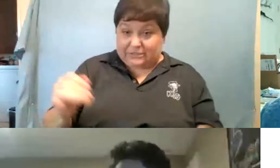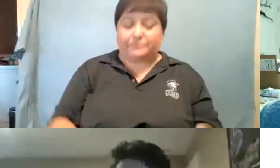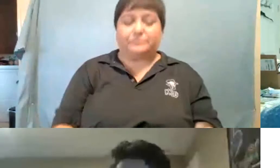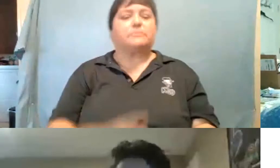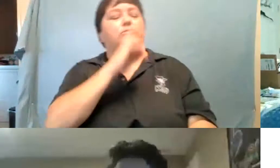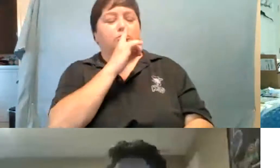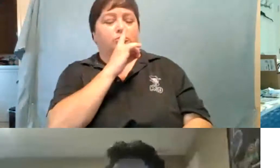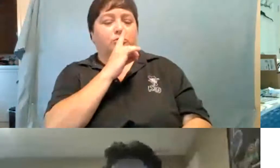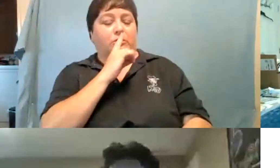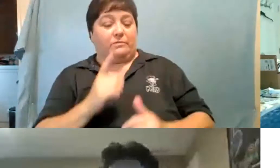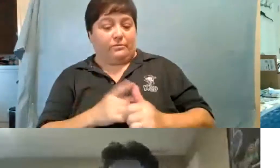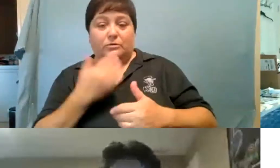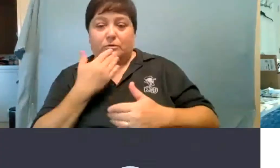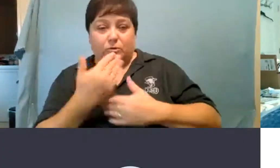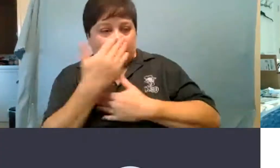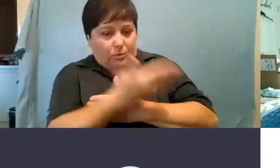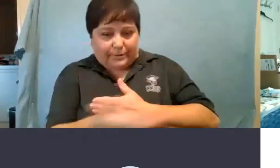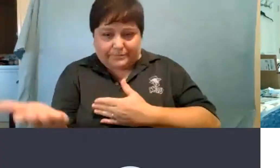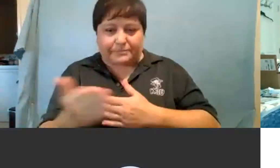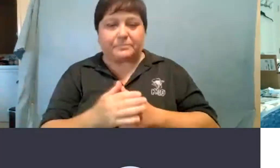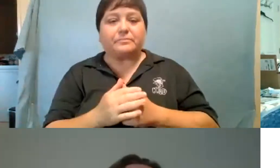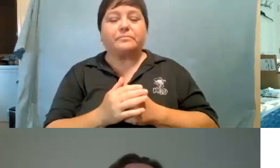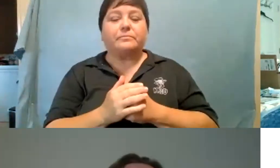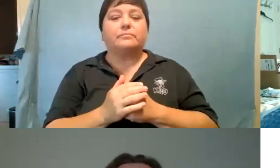Sure. First off, good morning to everyone.